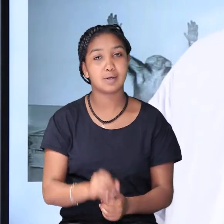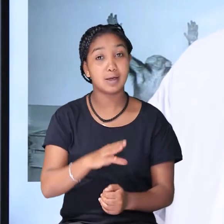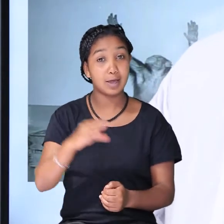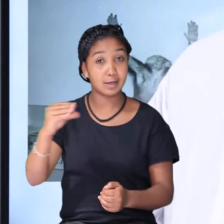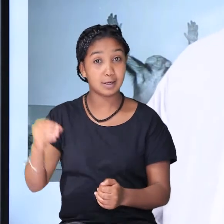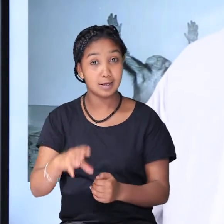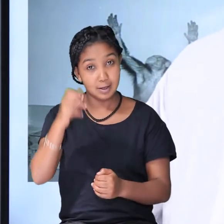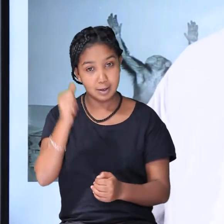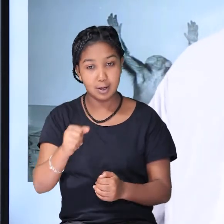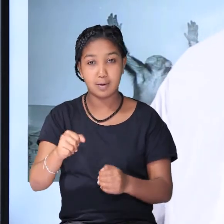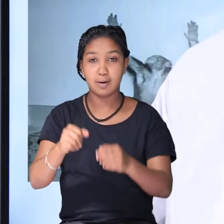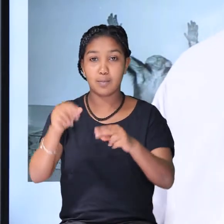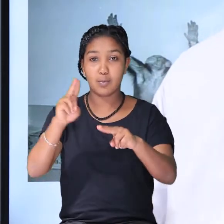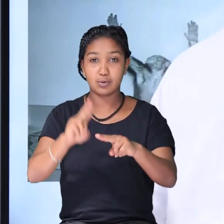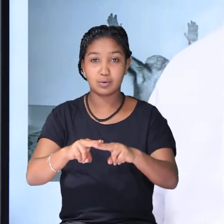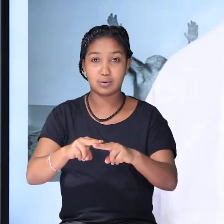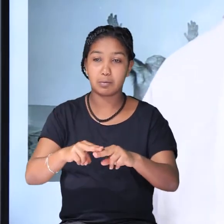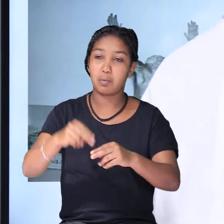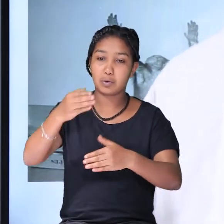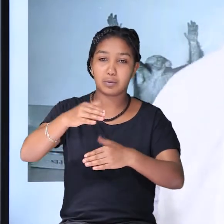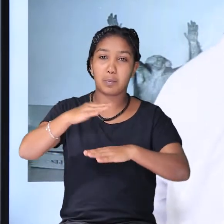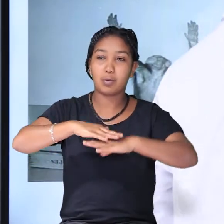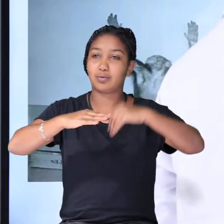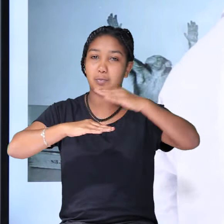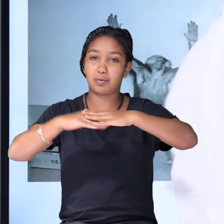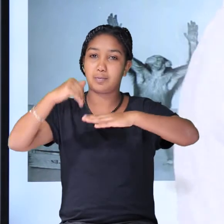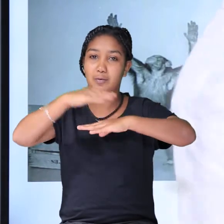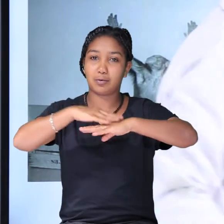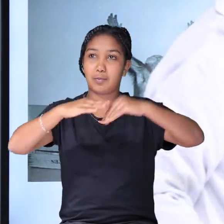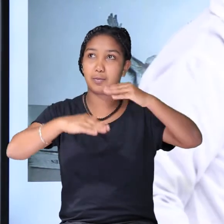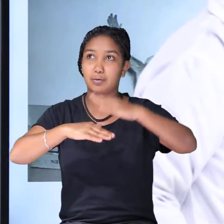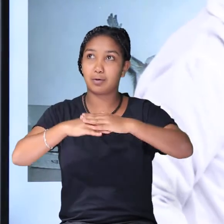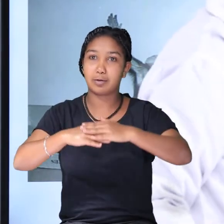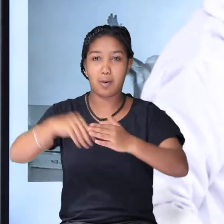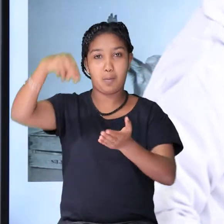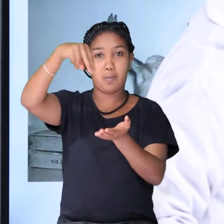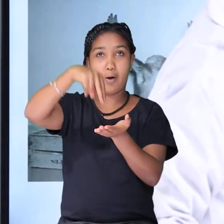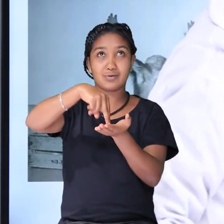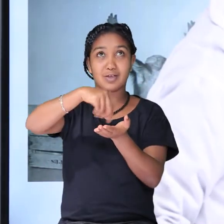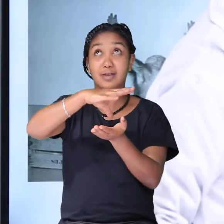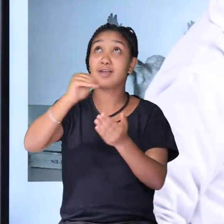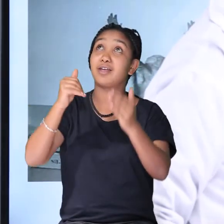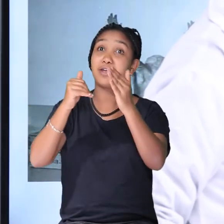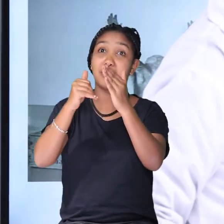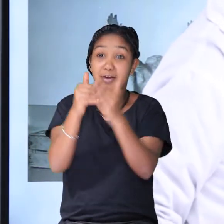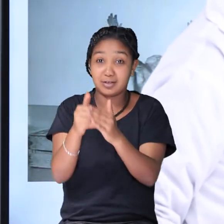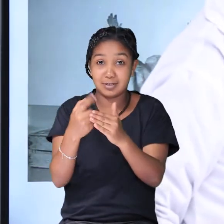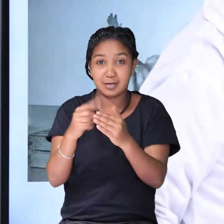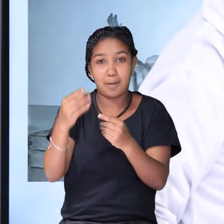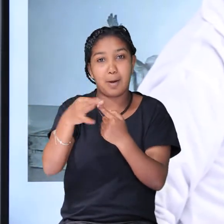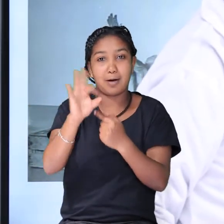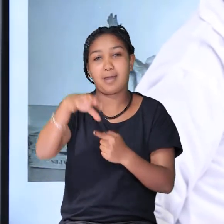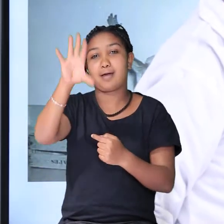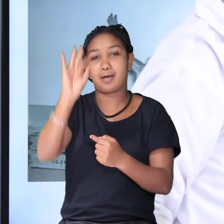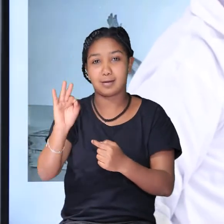and he puts one box over the other, and he climbed over the boxes, and he reached the banana. He have got